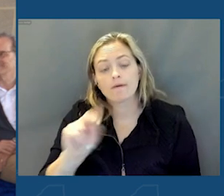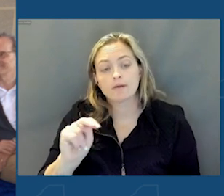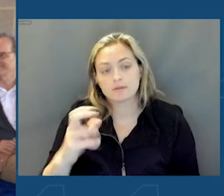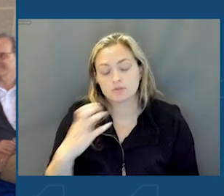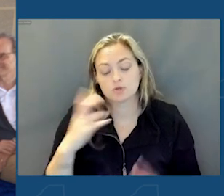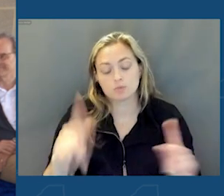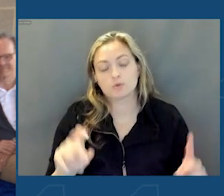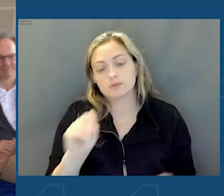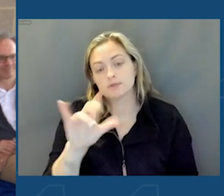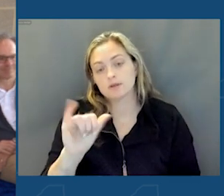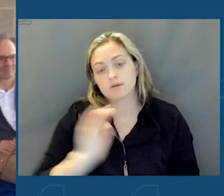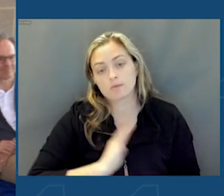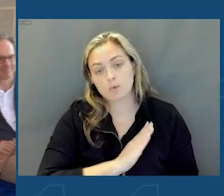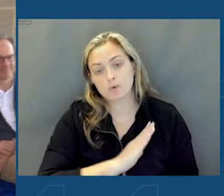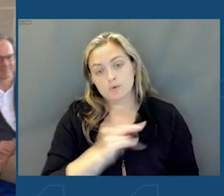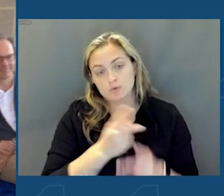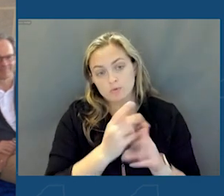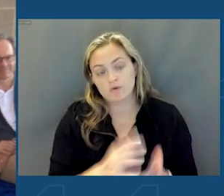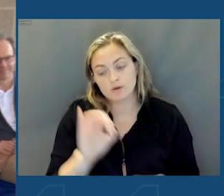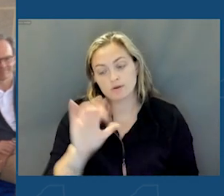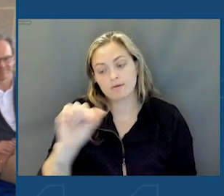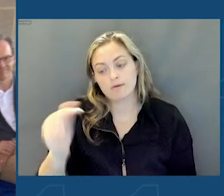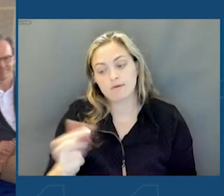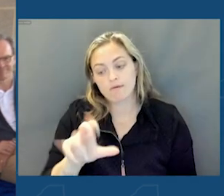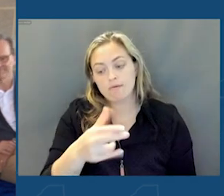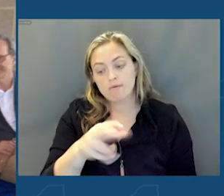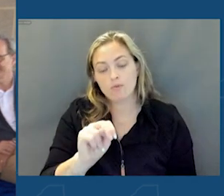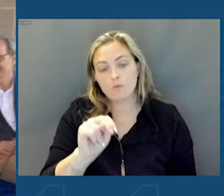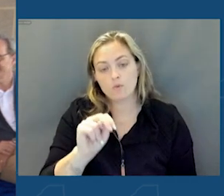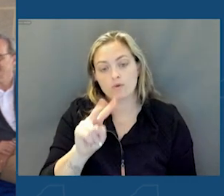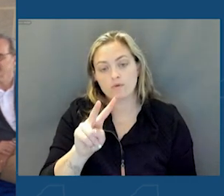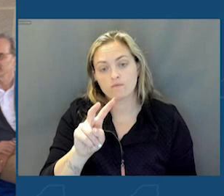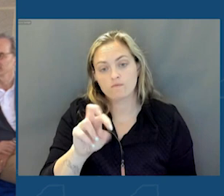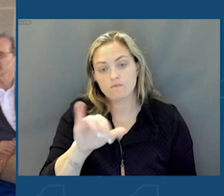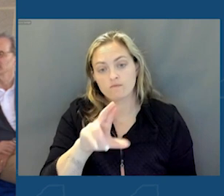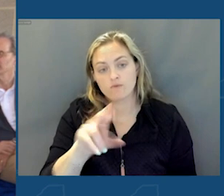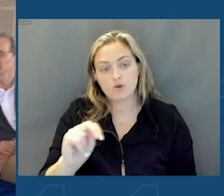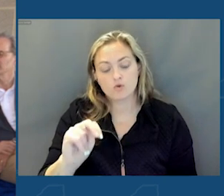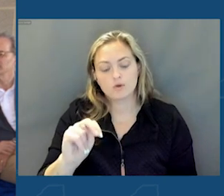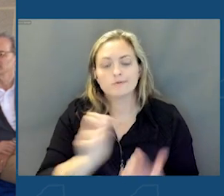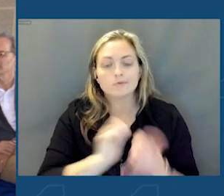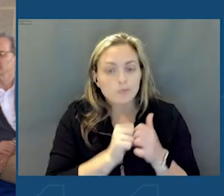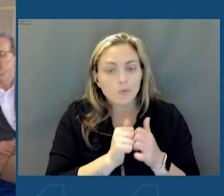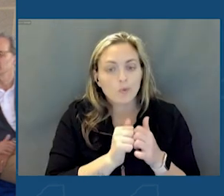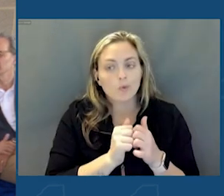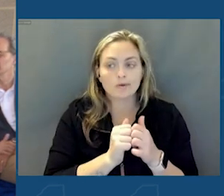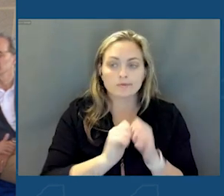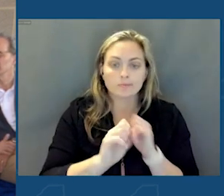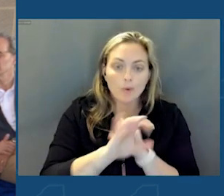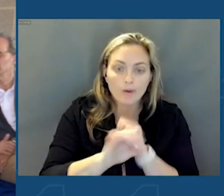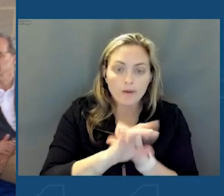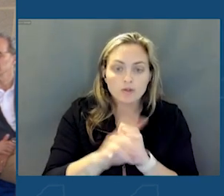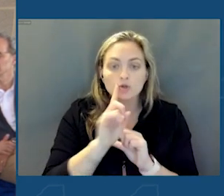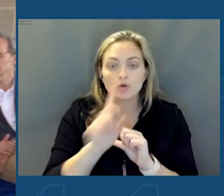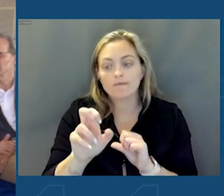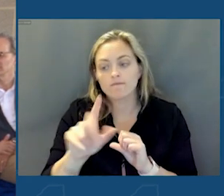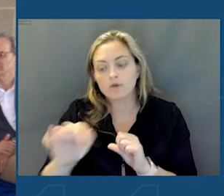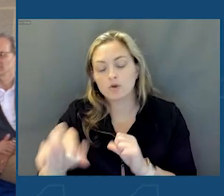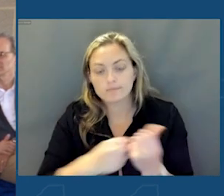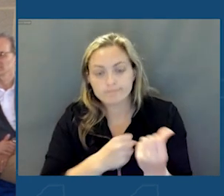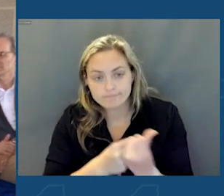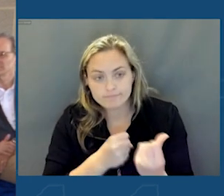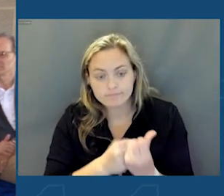of Supervisors. Doug Logan, veteran sports broadcaster and veterans advocate. Robert